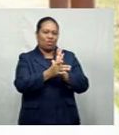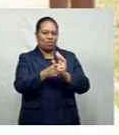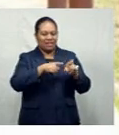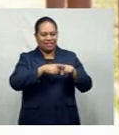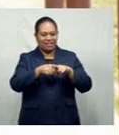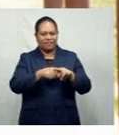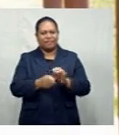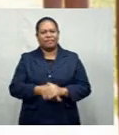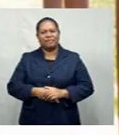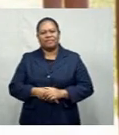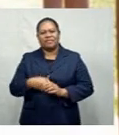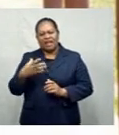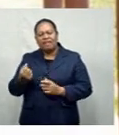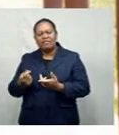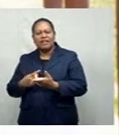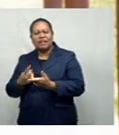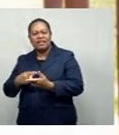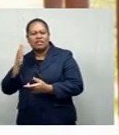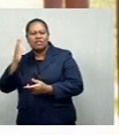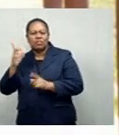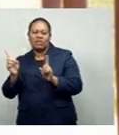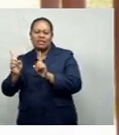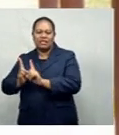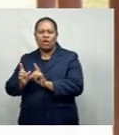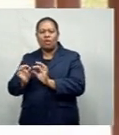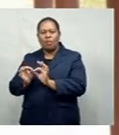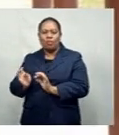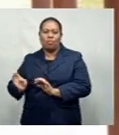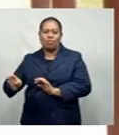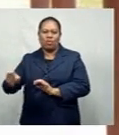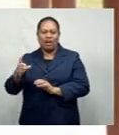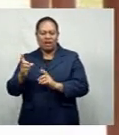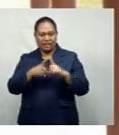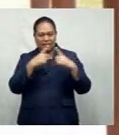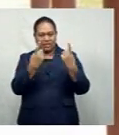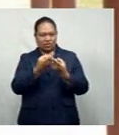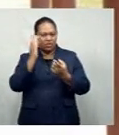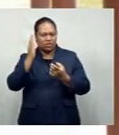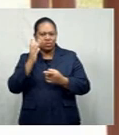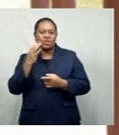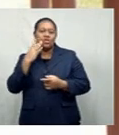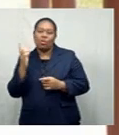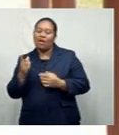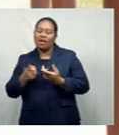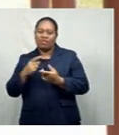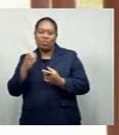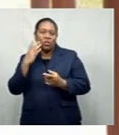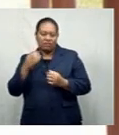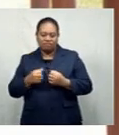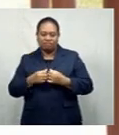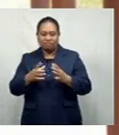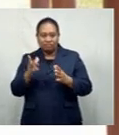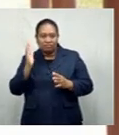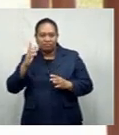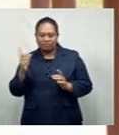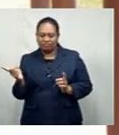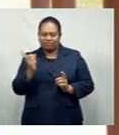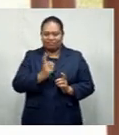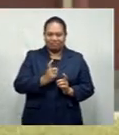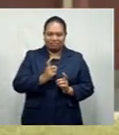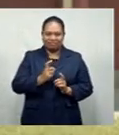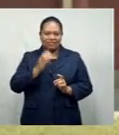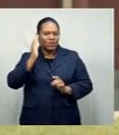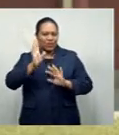There is another school close to Mbua District, and when classes resume, students from the other school will attend school here so we can make use of the new